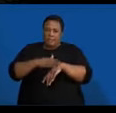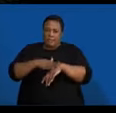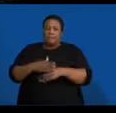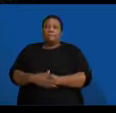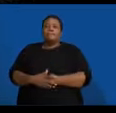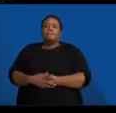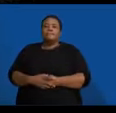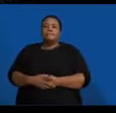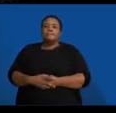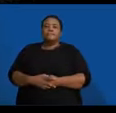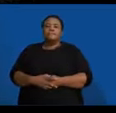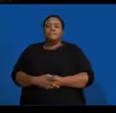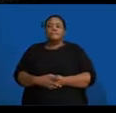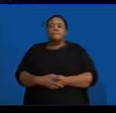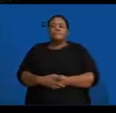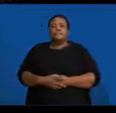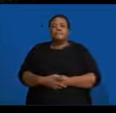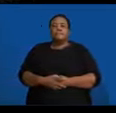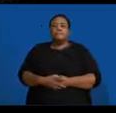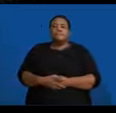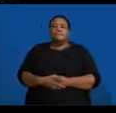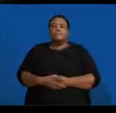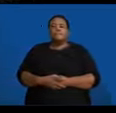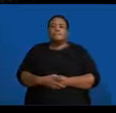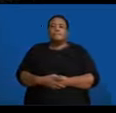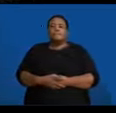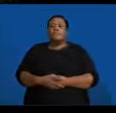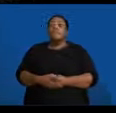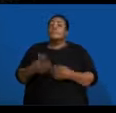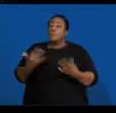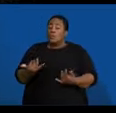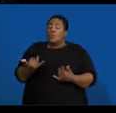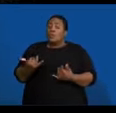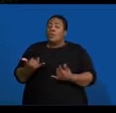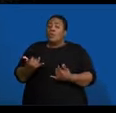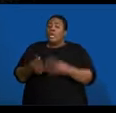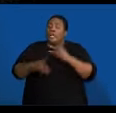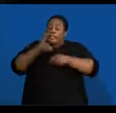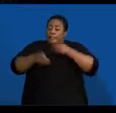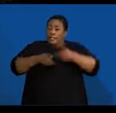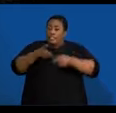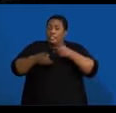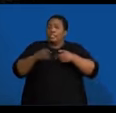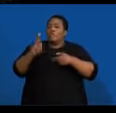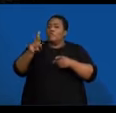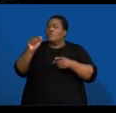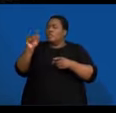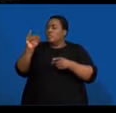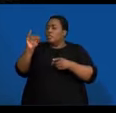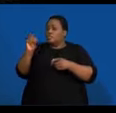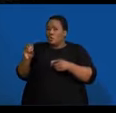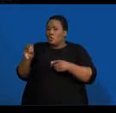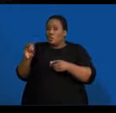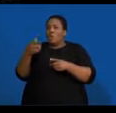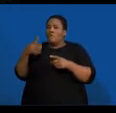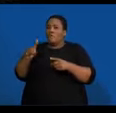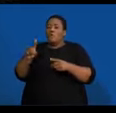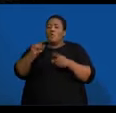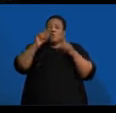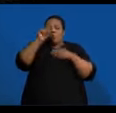just look at this. You need to revise the definitions of the ratios for triangles